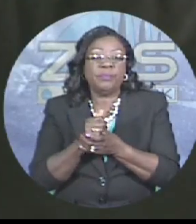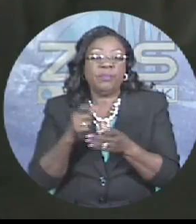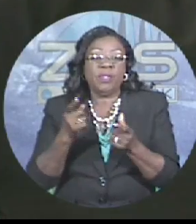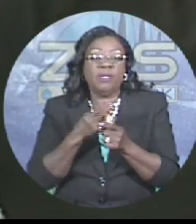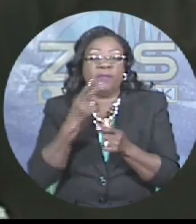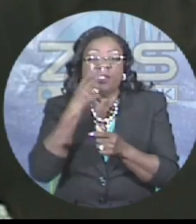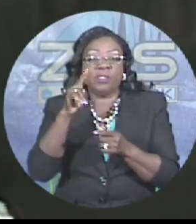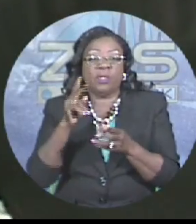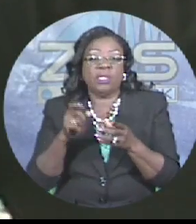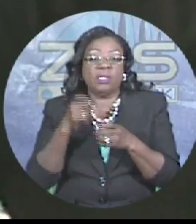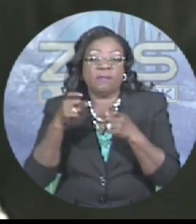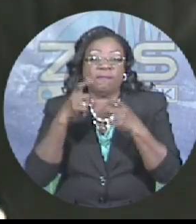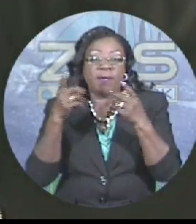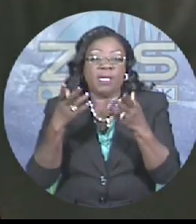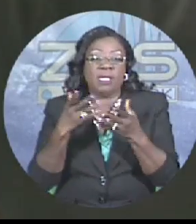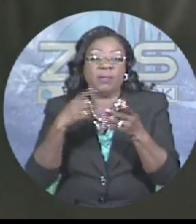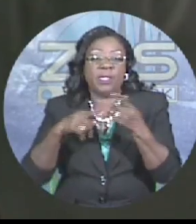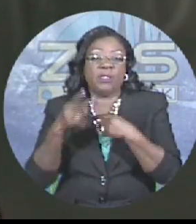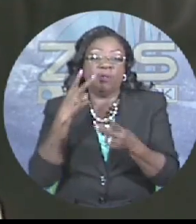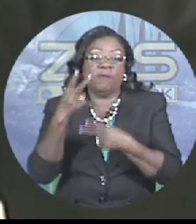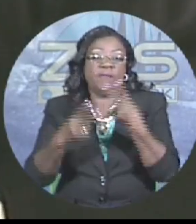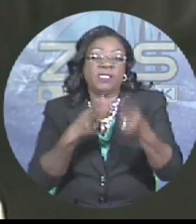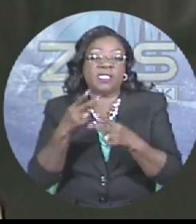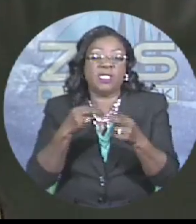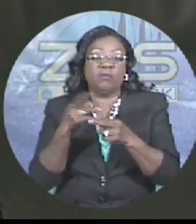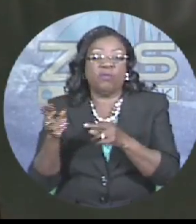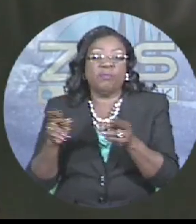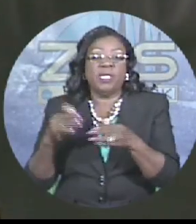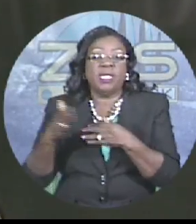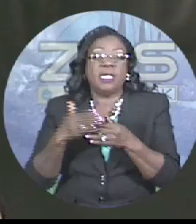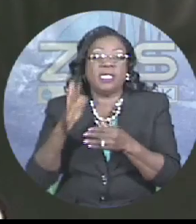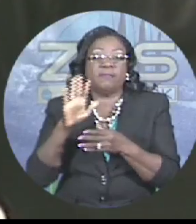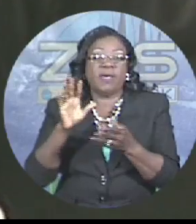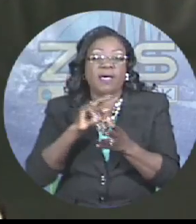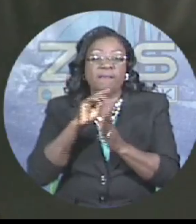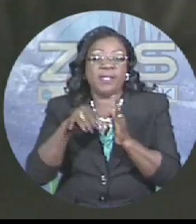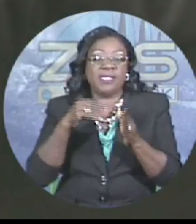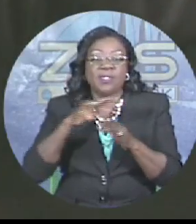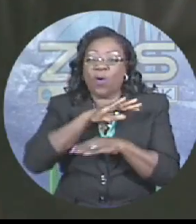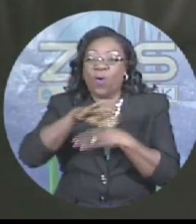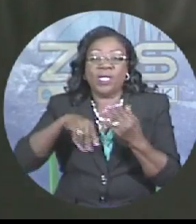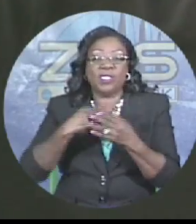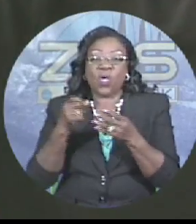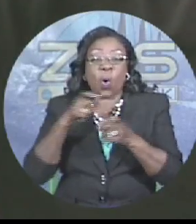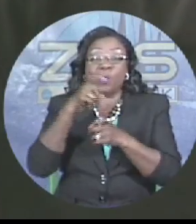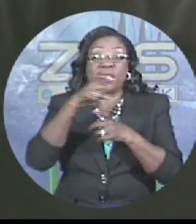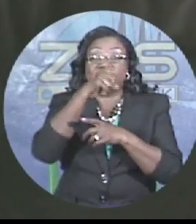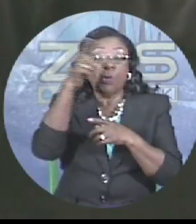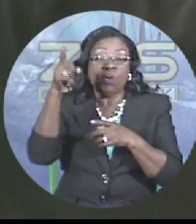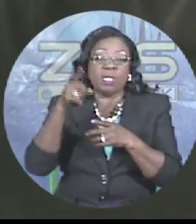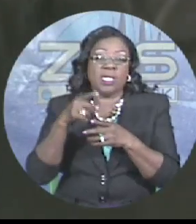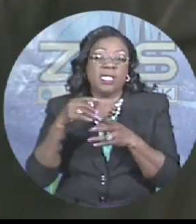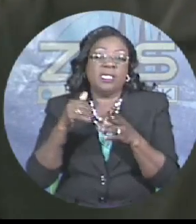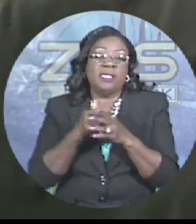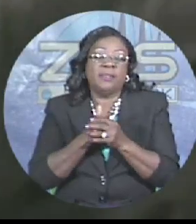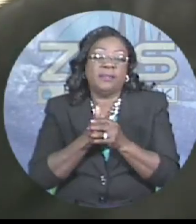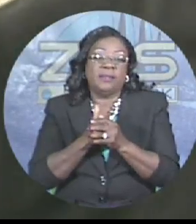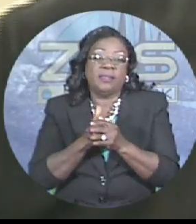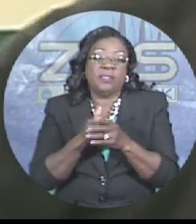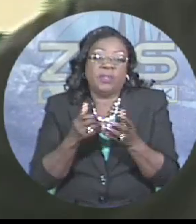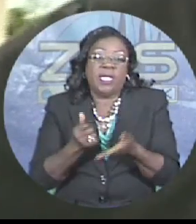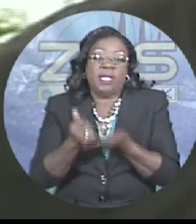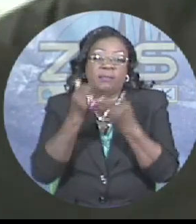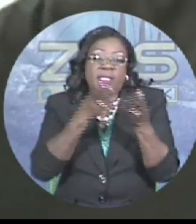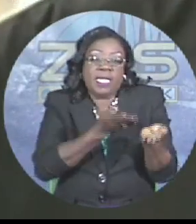I went into the visiting room. Next 5 minutes, the whole place was full of smoke. I helped him, take him out, and help a few